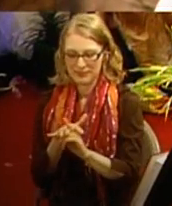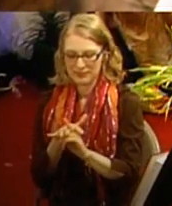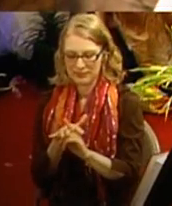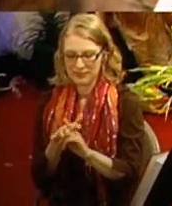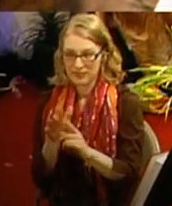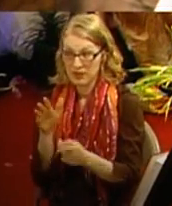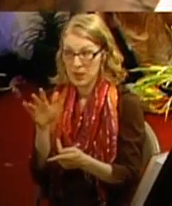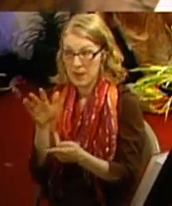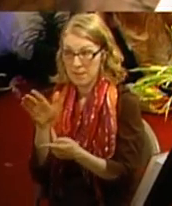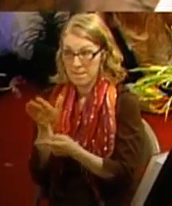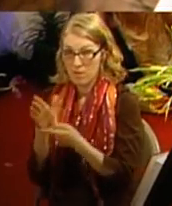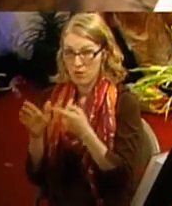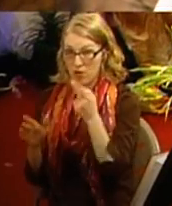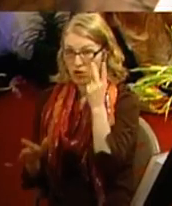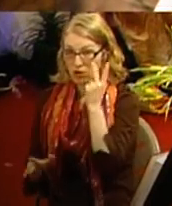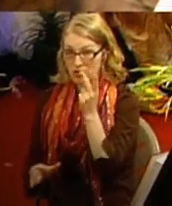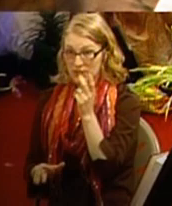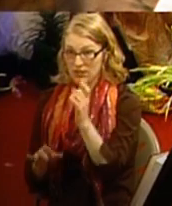Paul saw the light.